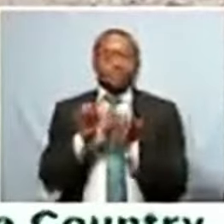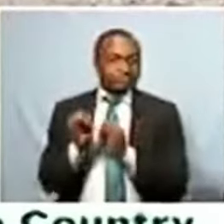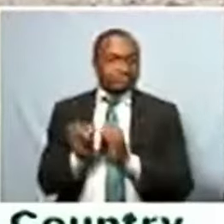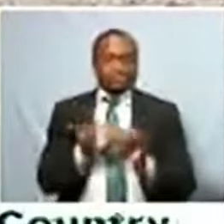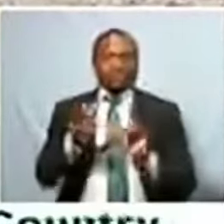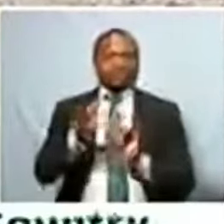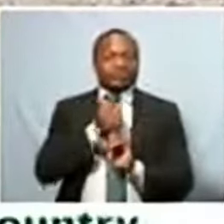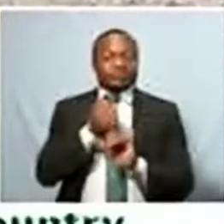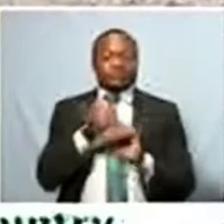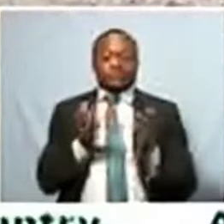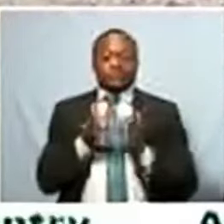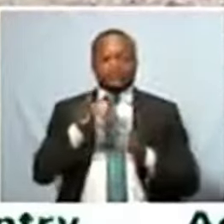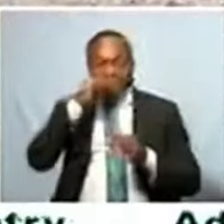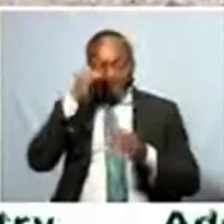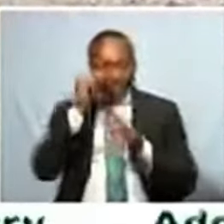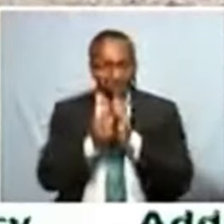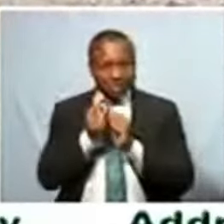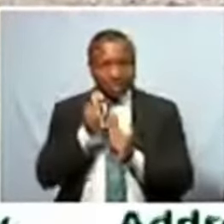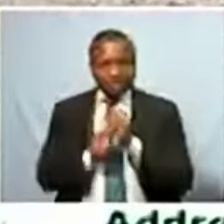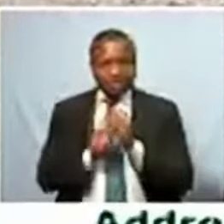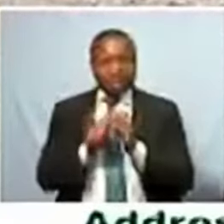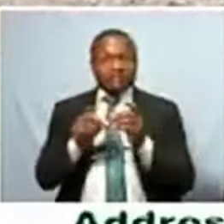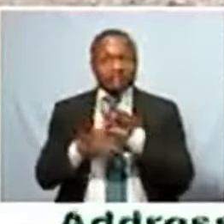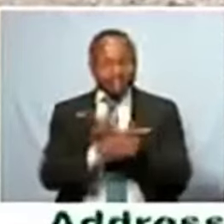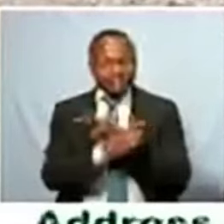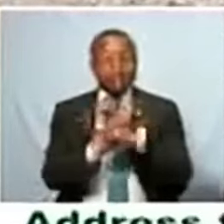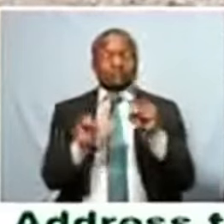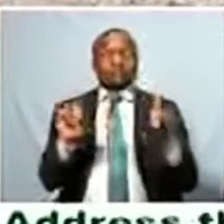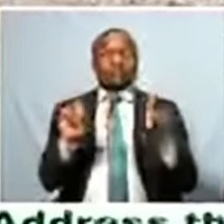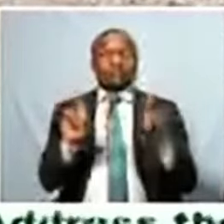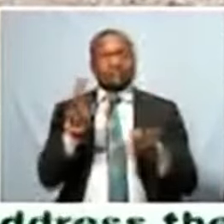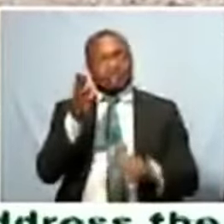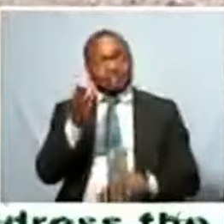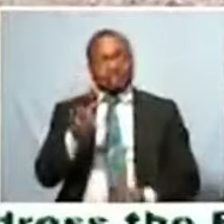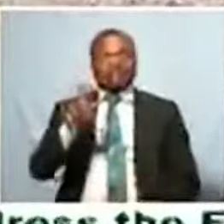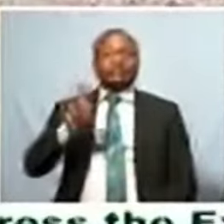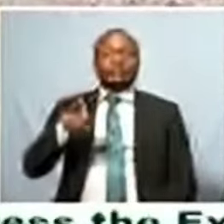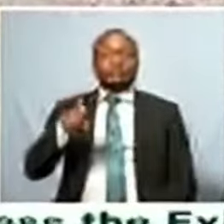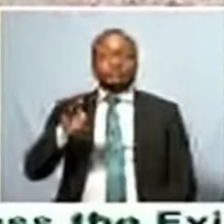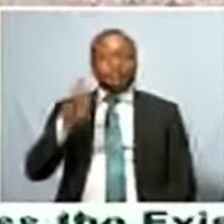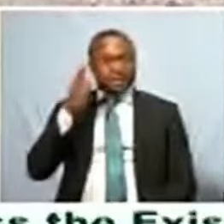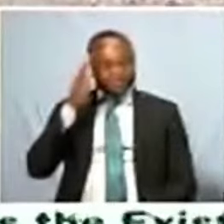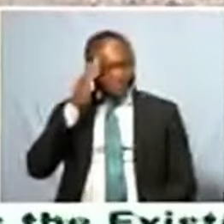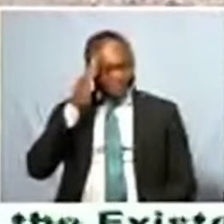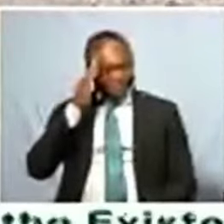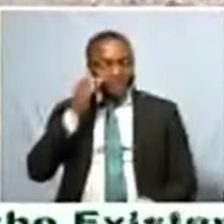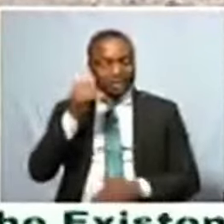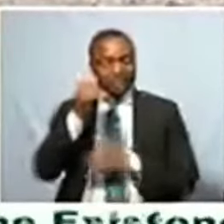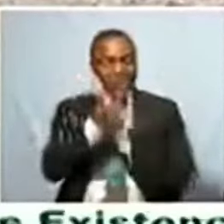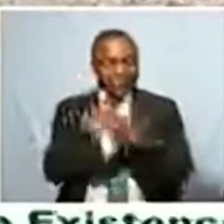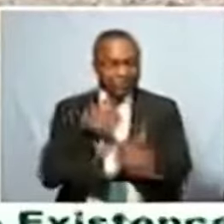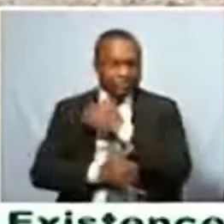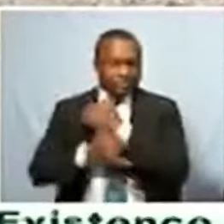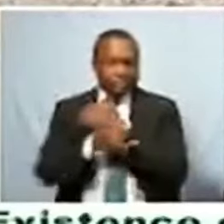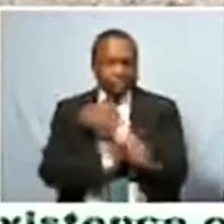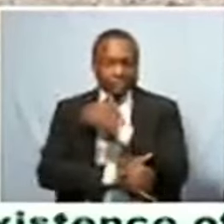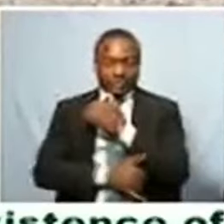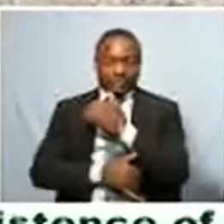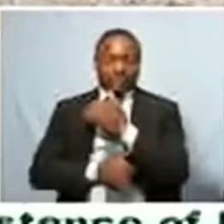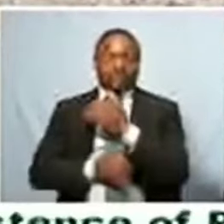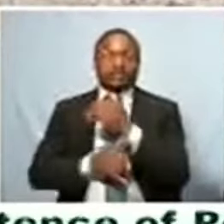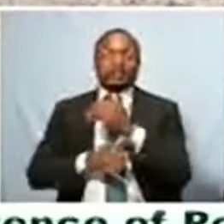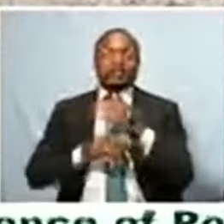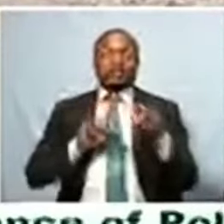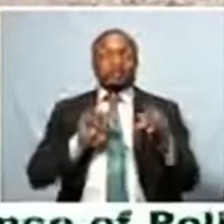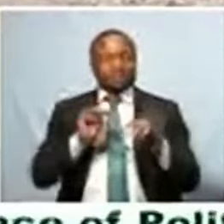realized. Because in a democracy, there is need to realize that a country is